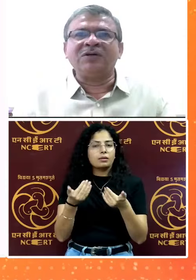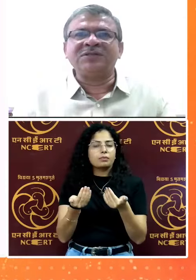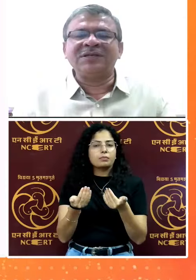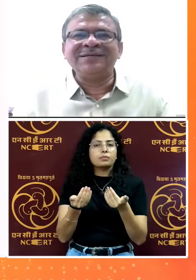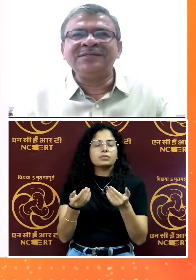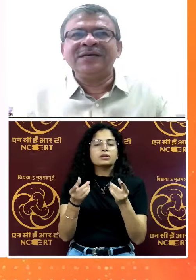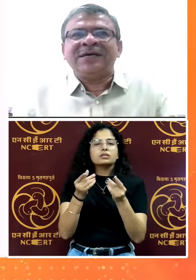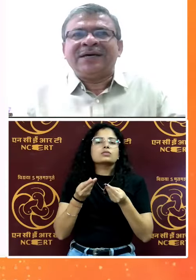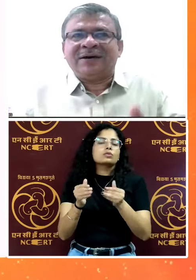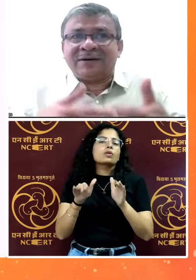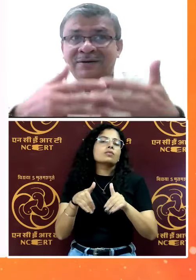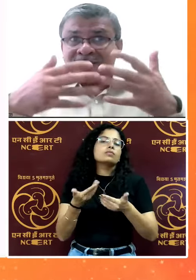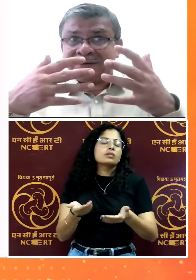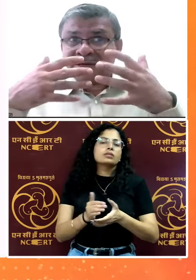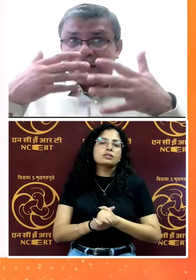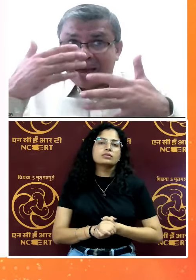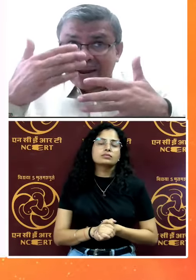much cost is